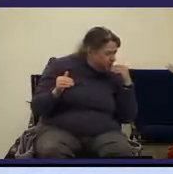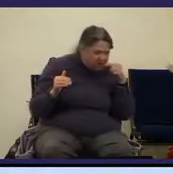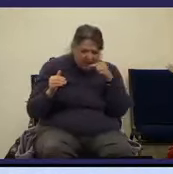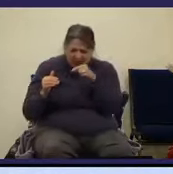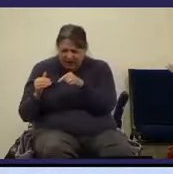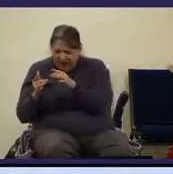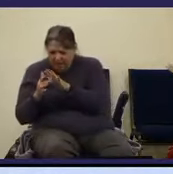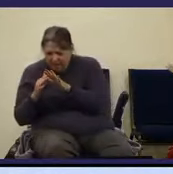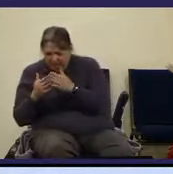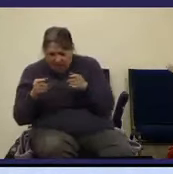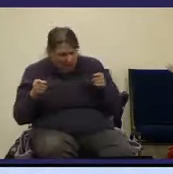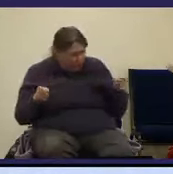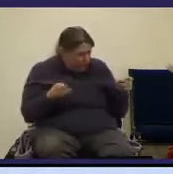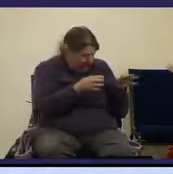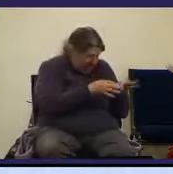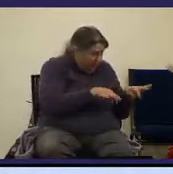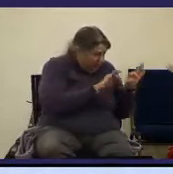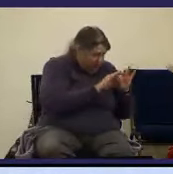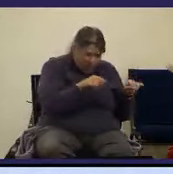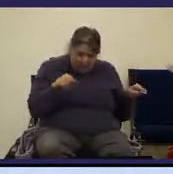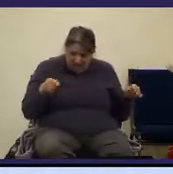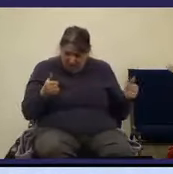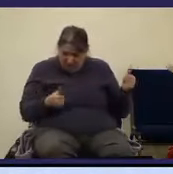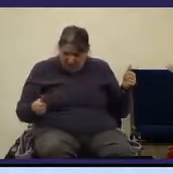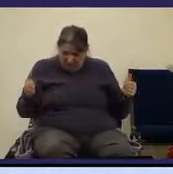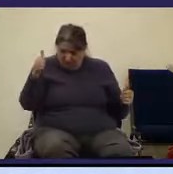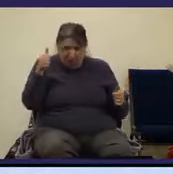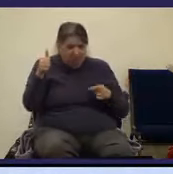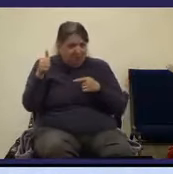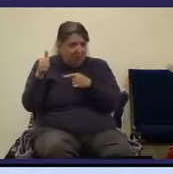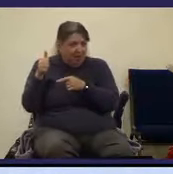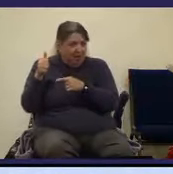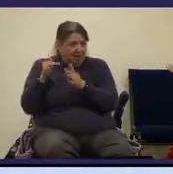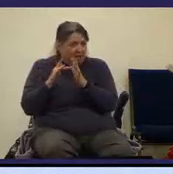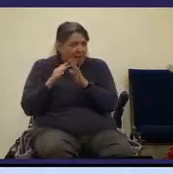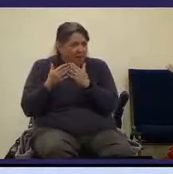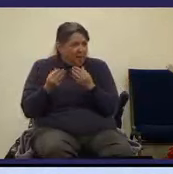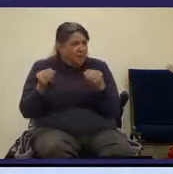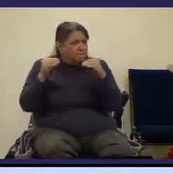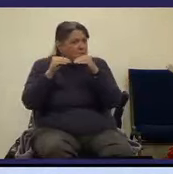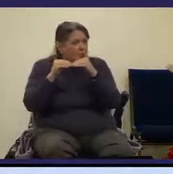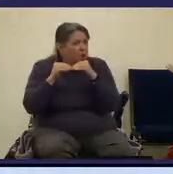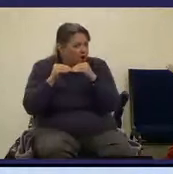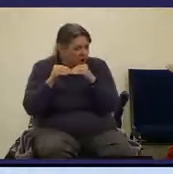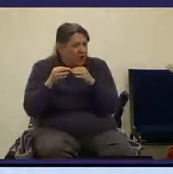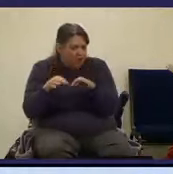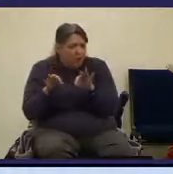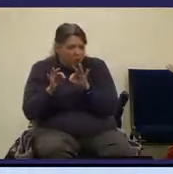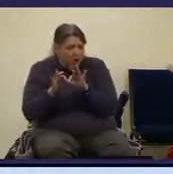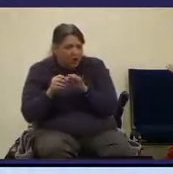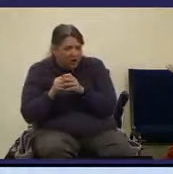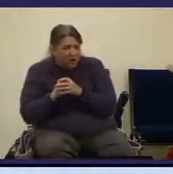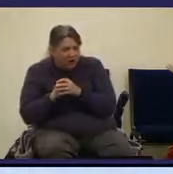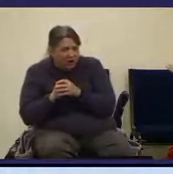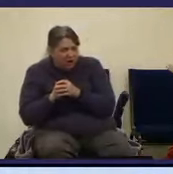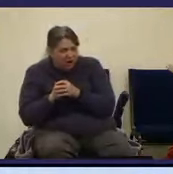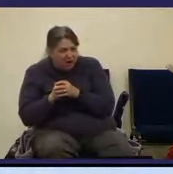in response to Jesus, who he is, and God, as well as ourselves as his followers and his